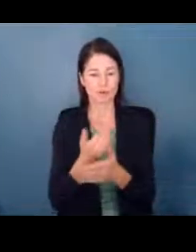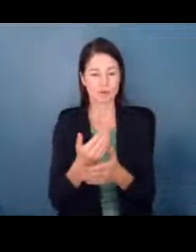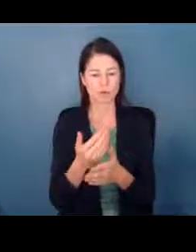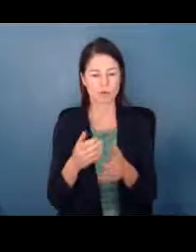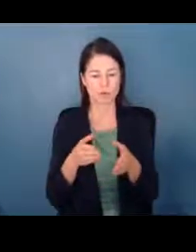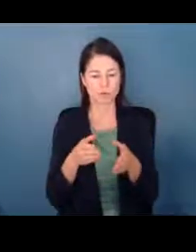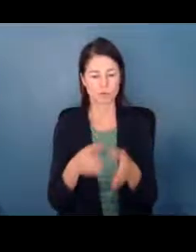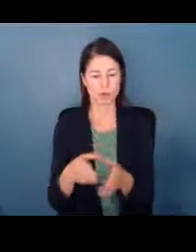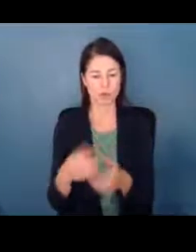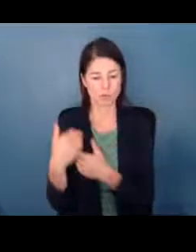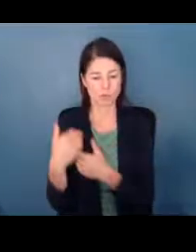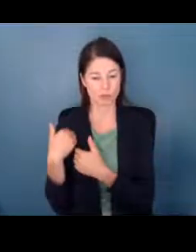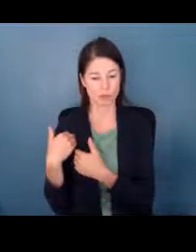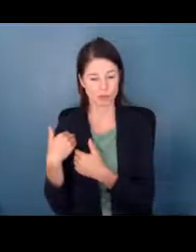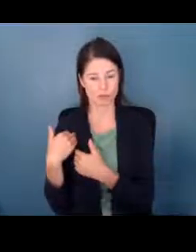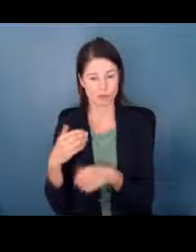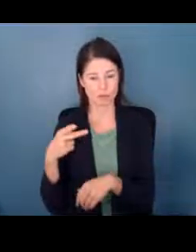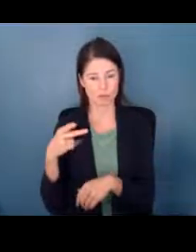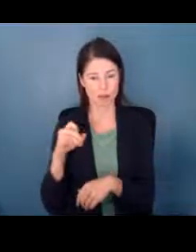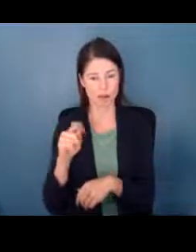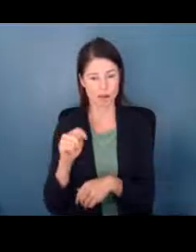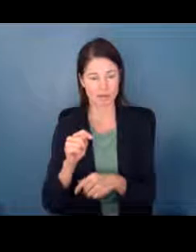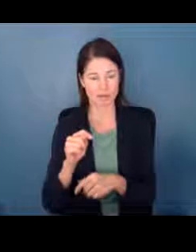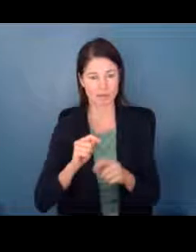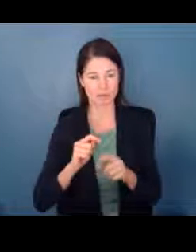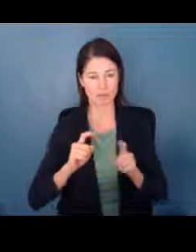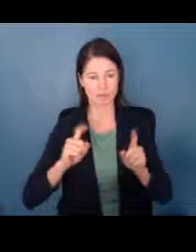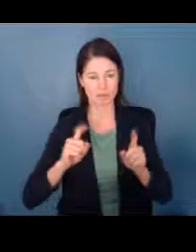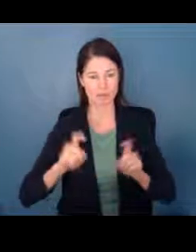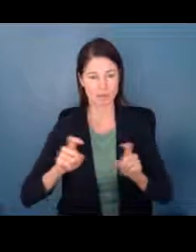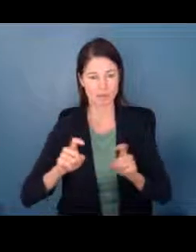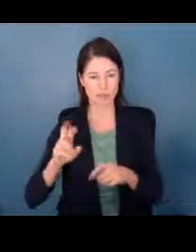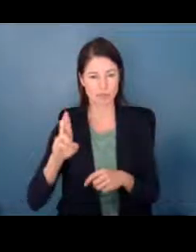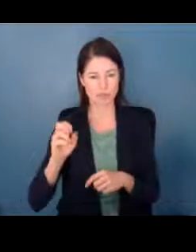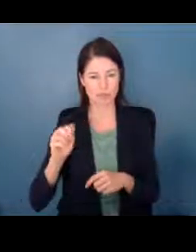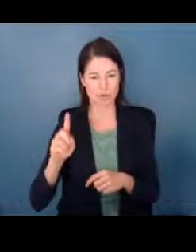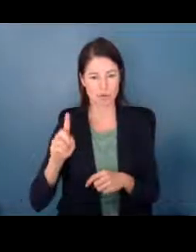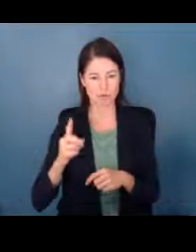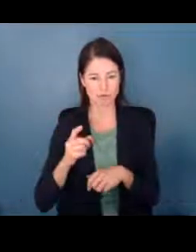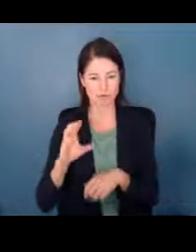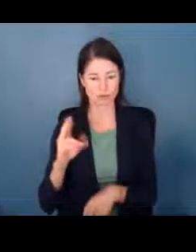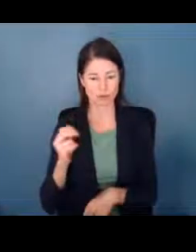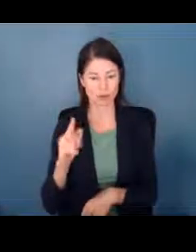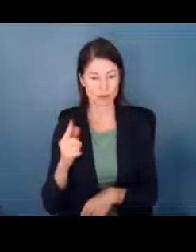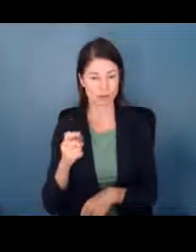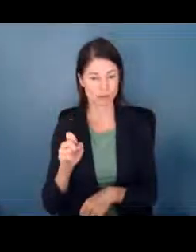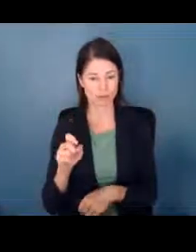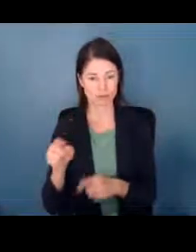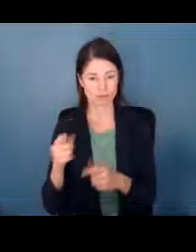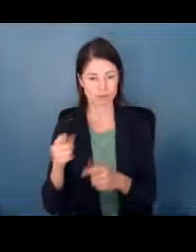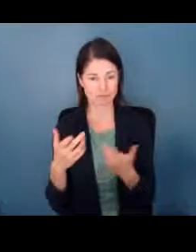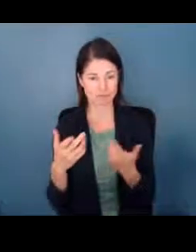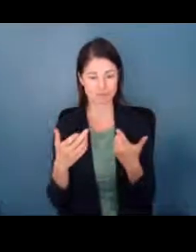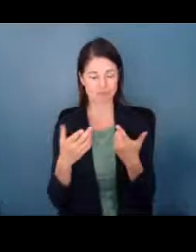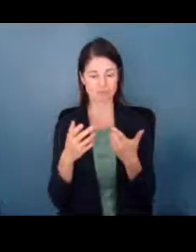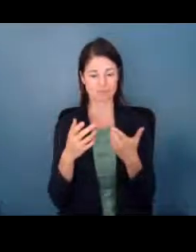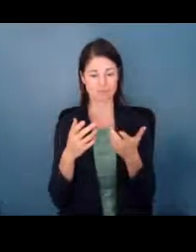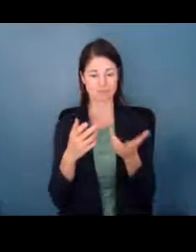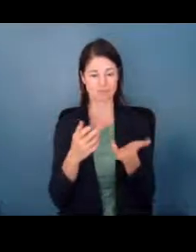in 2023 and will test road charge revenue collection. And so I'm just going to run these. We wanted to run the pilot